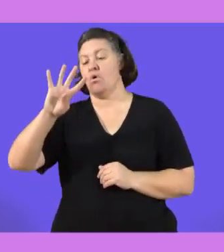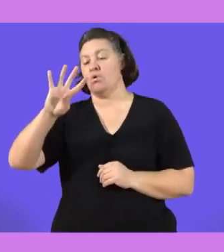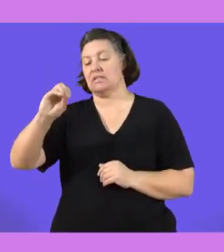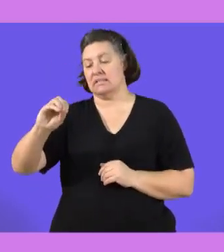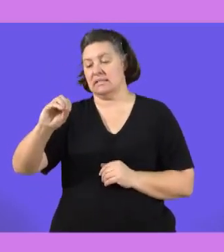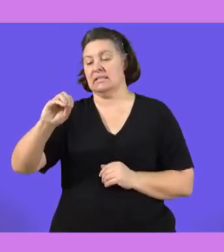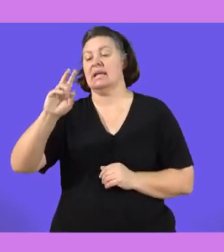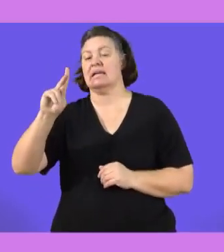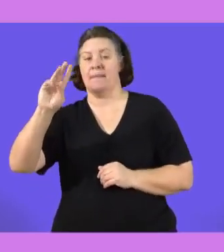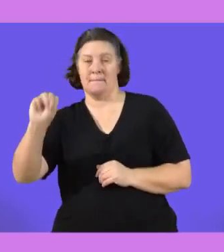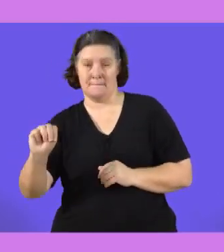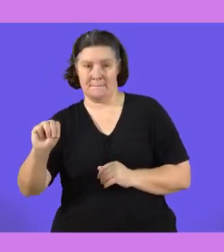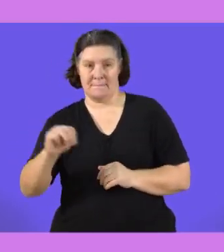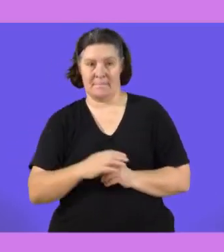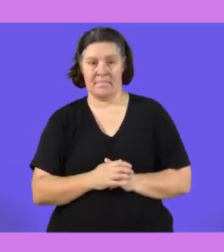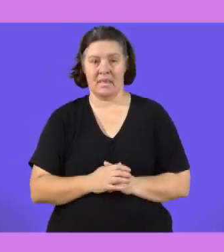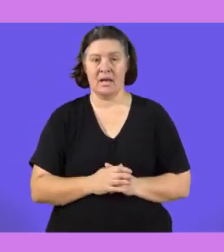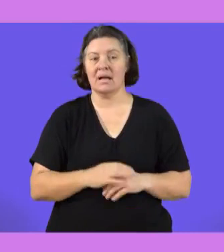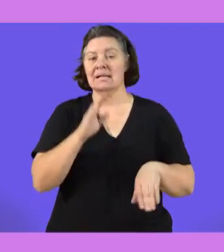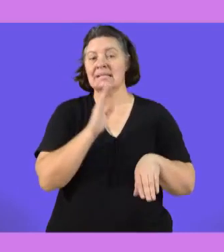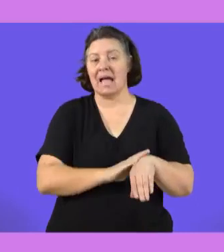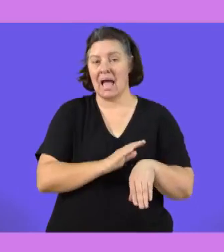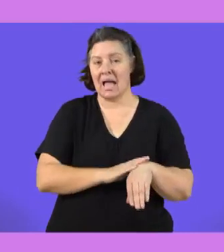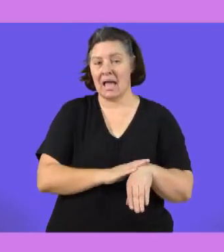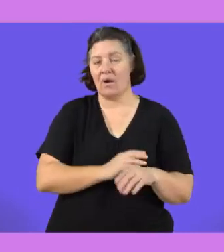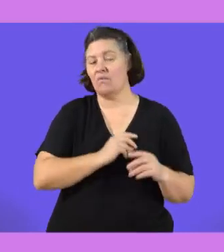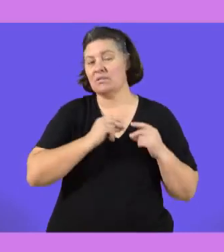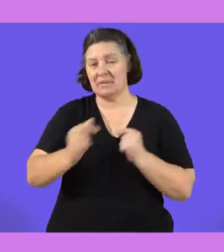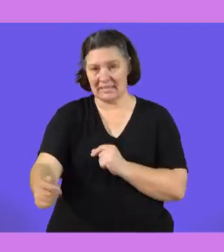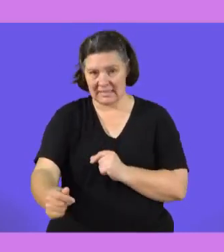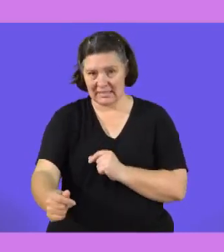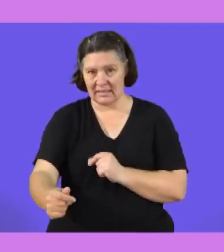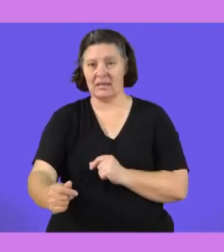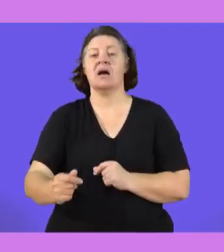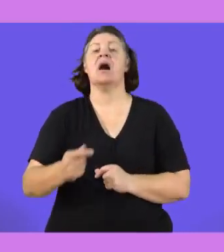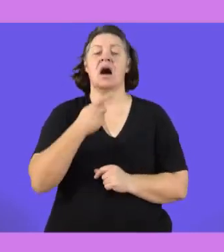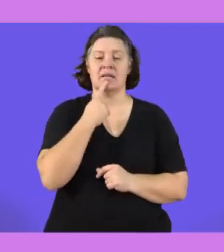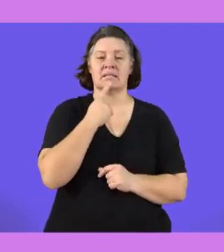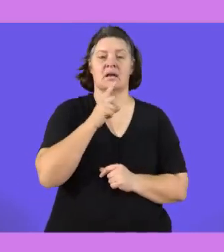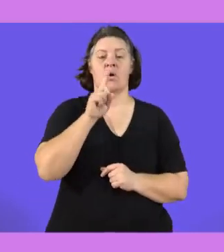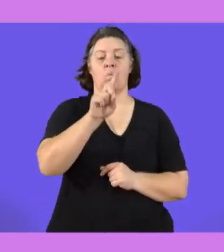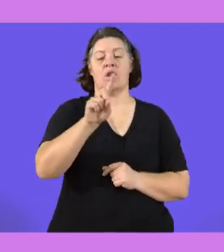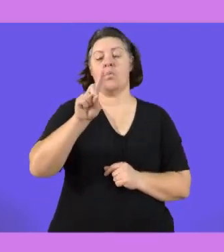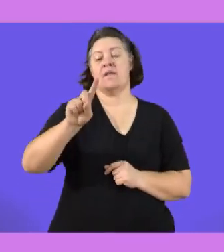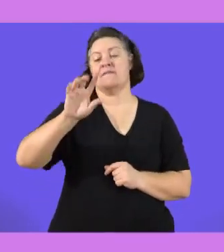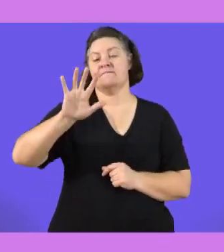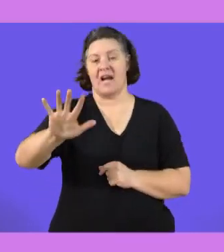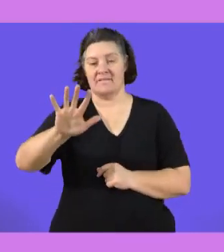440 kilometers. And what is my speed? Average speed here